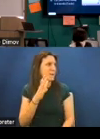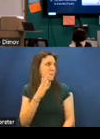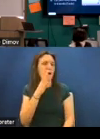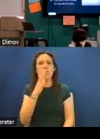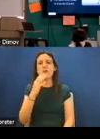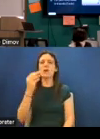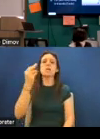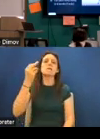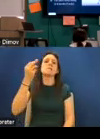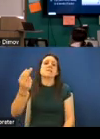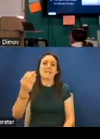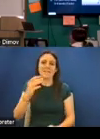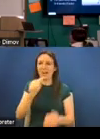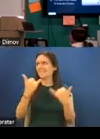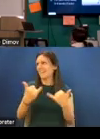Not